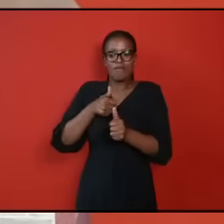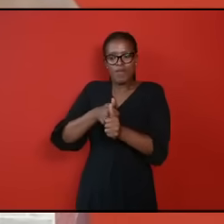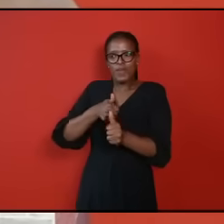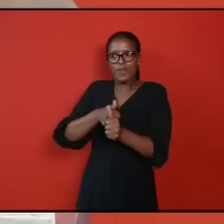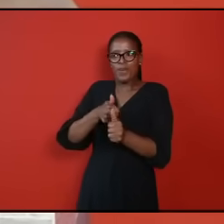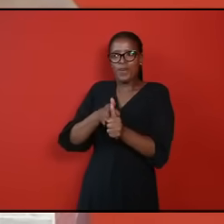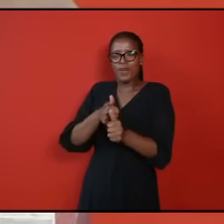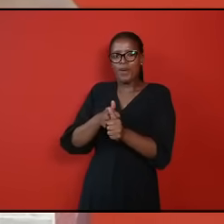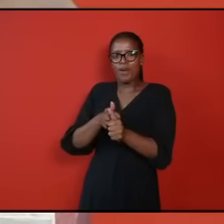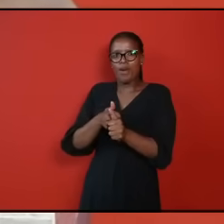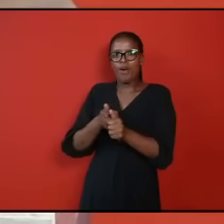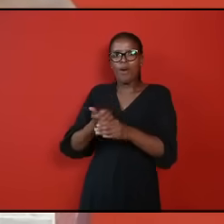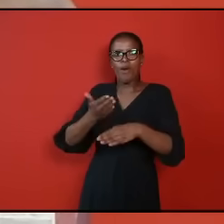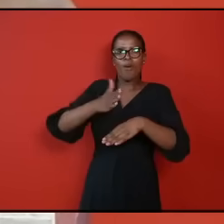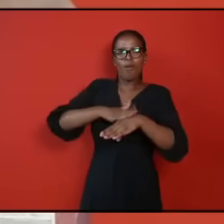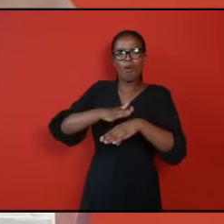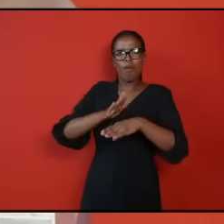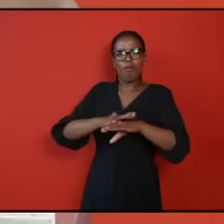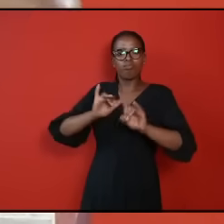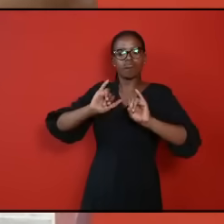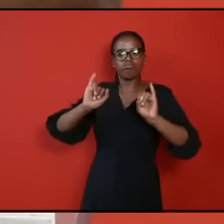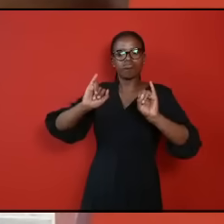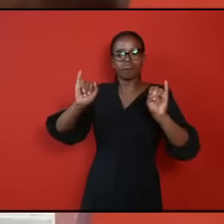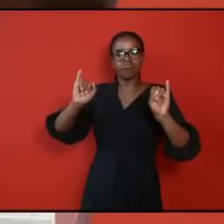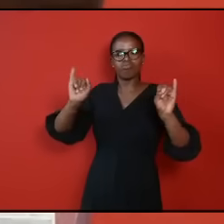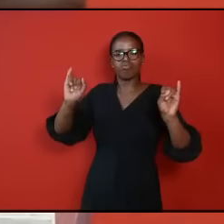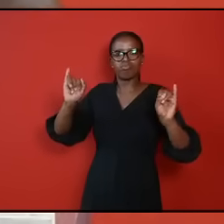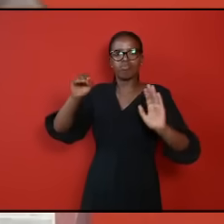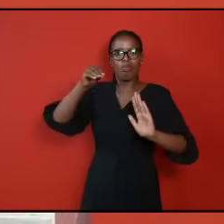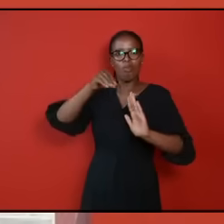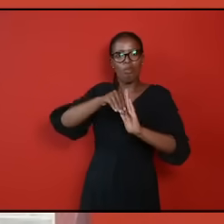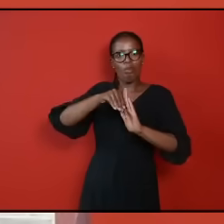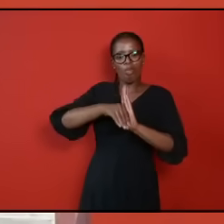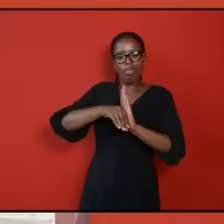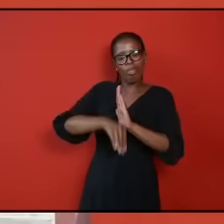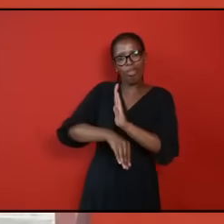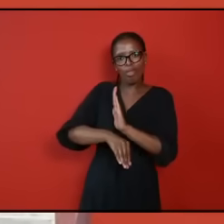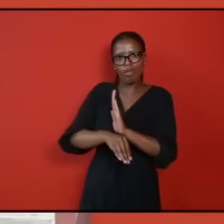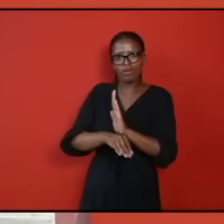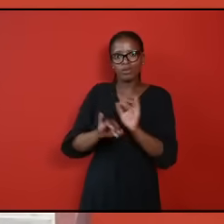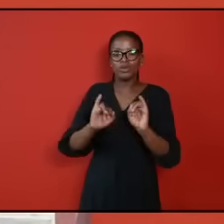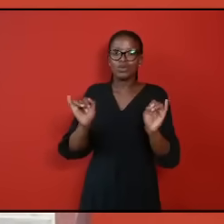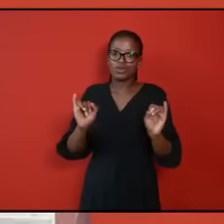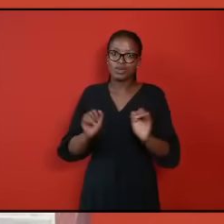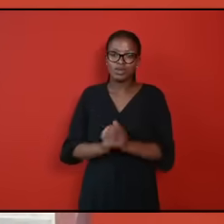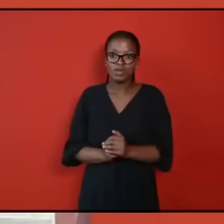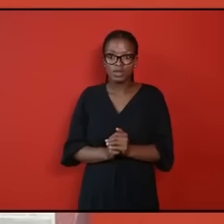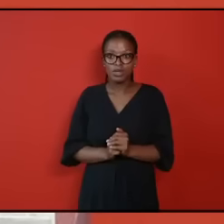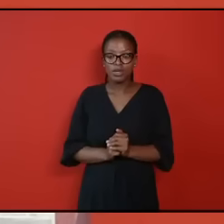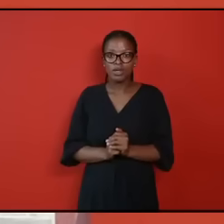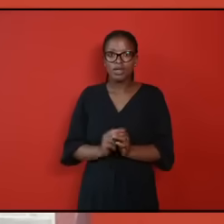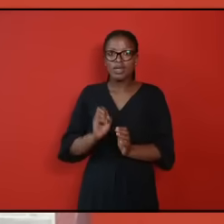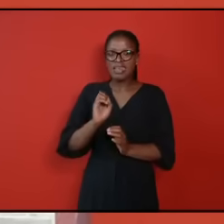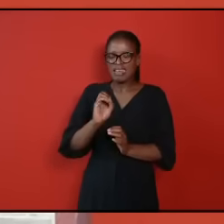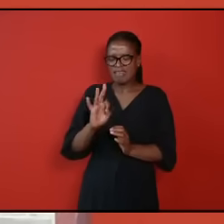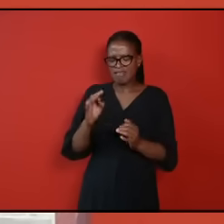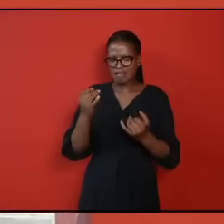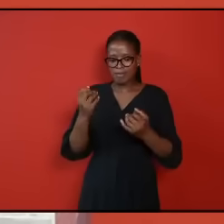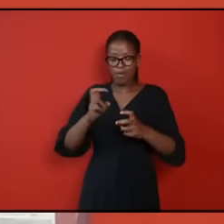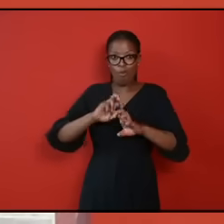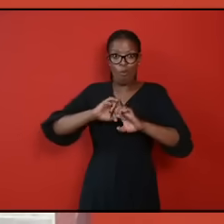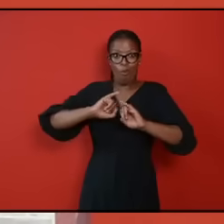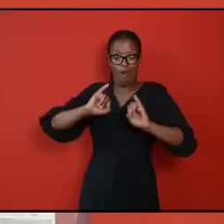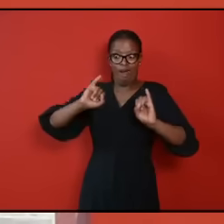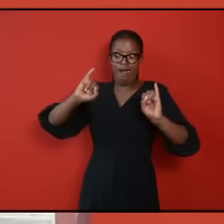things become more worse. They deteriorate. So if it has become so toxic like